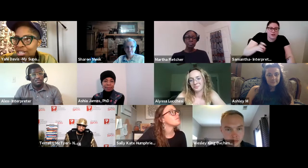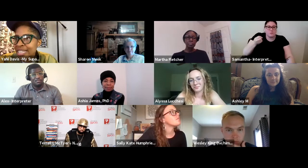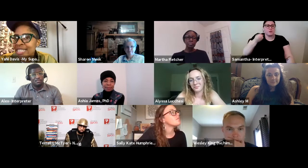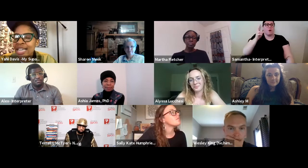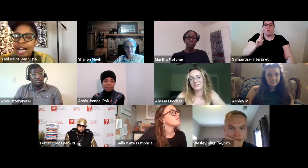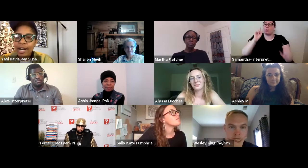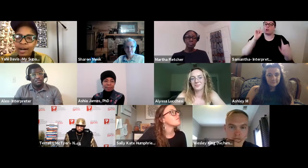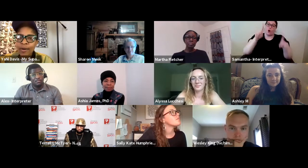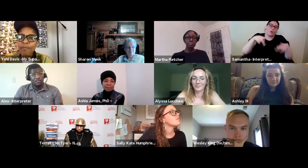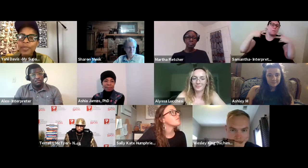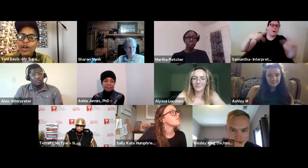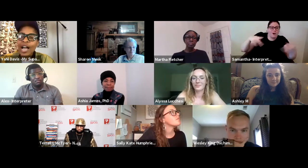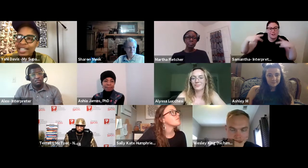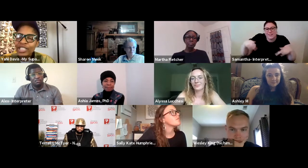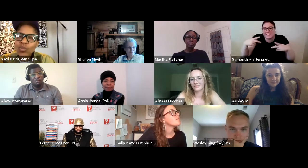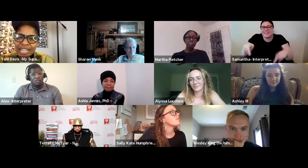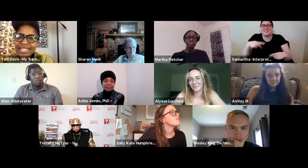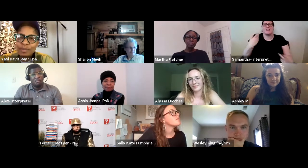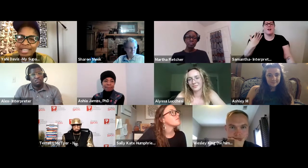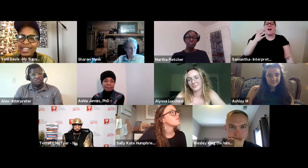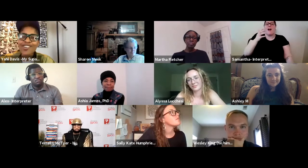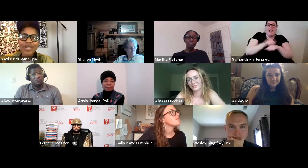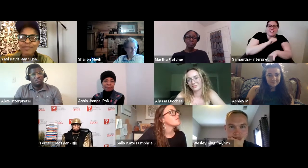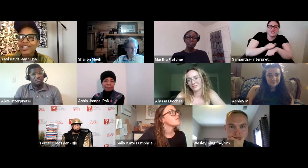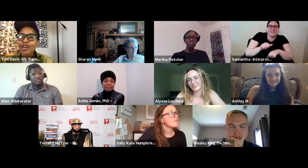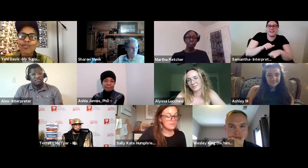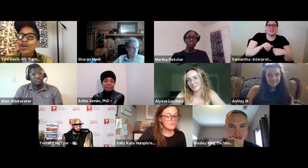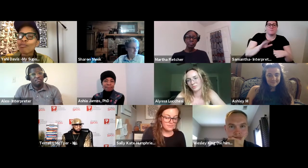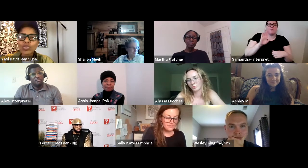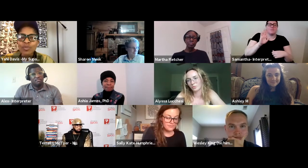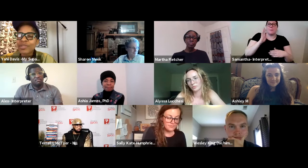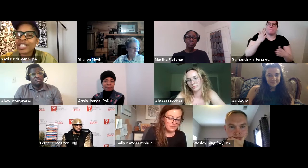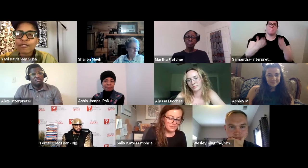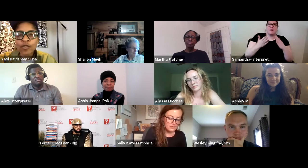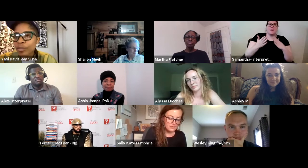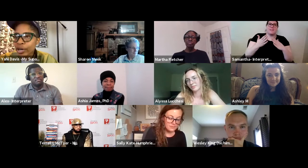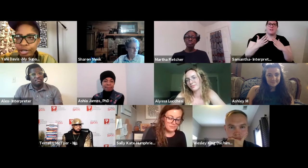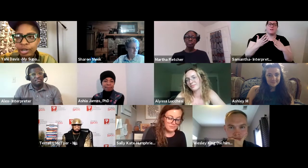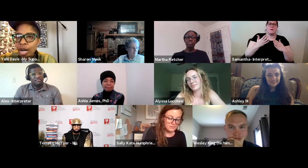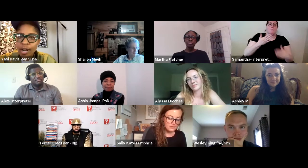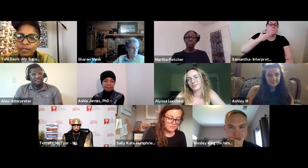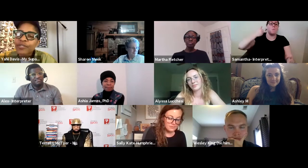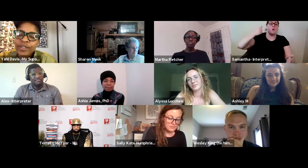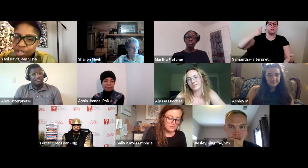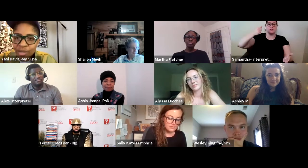the parties. Ashley, what has been maybe the most meaningful part